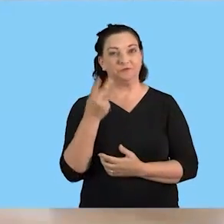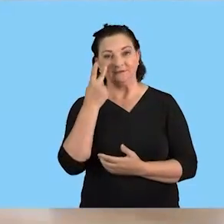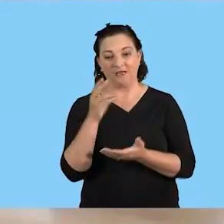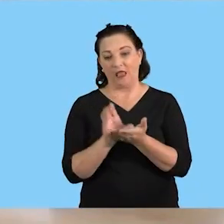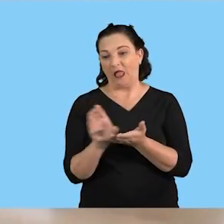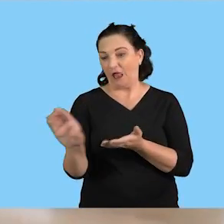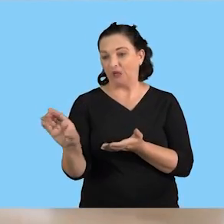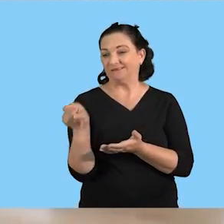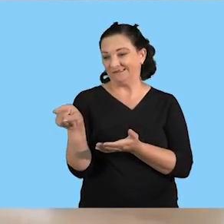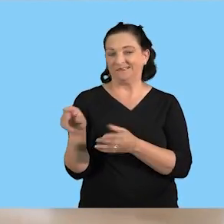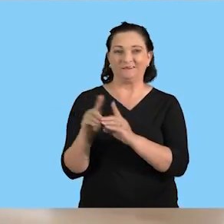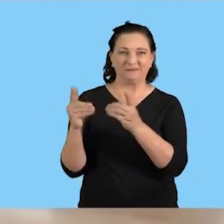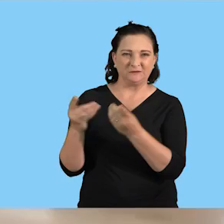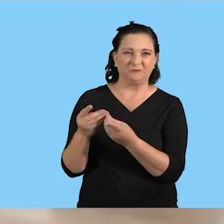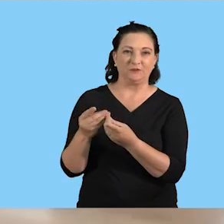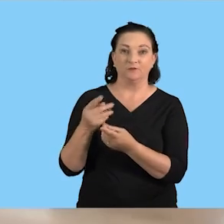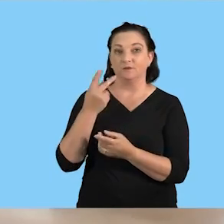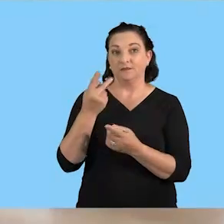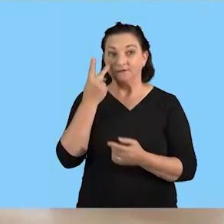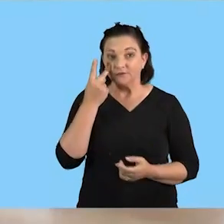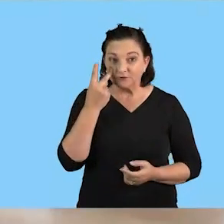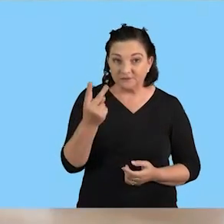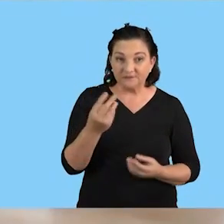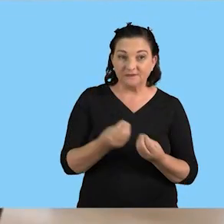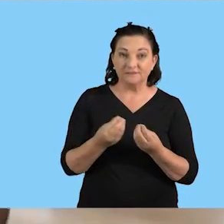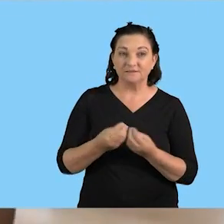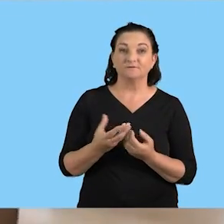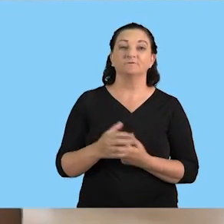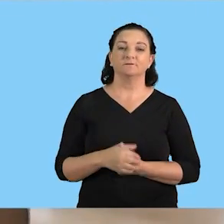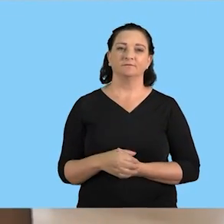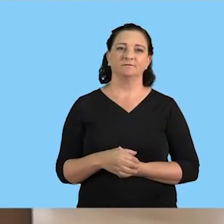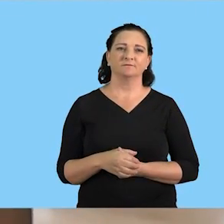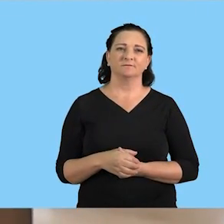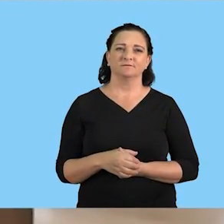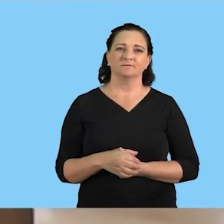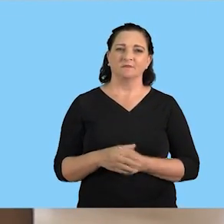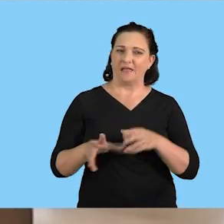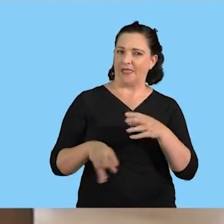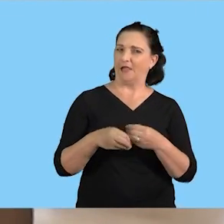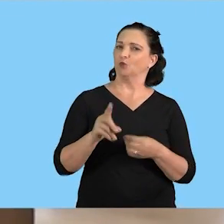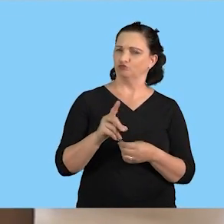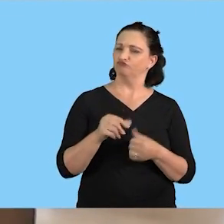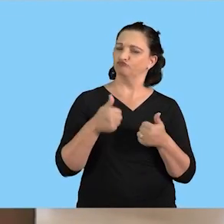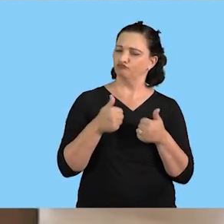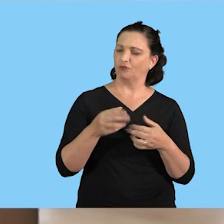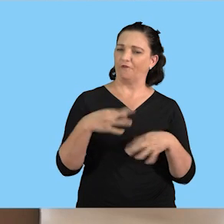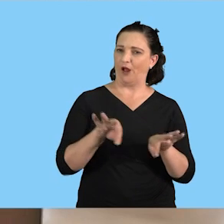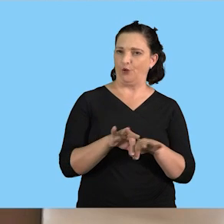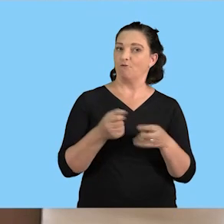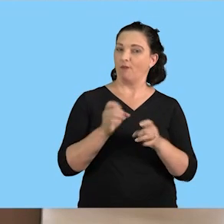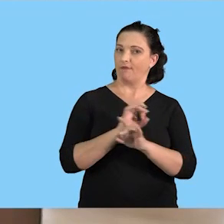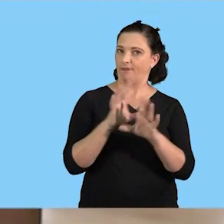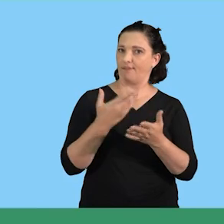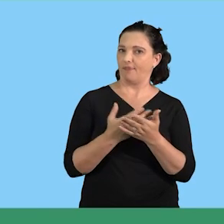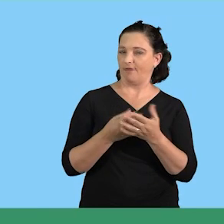taken or is allocated to that department by seeing. So you are visualizing the whole thing. So they add value and